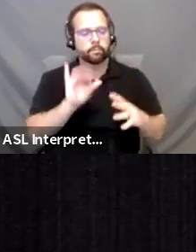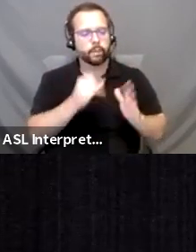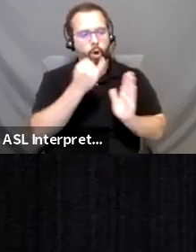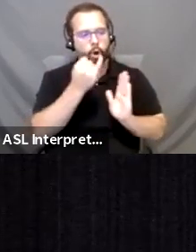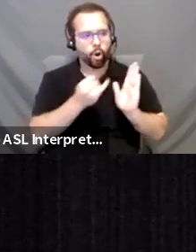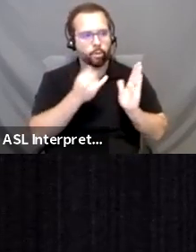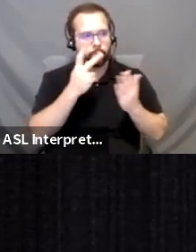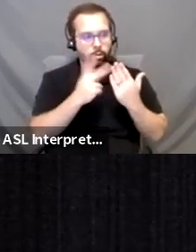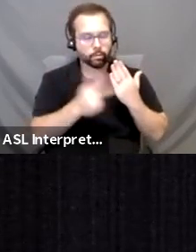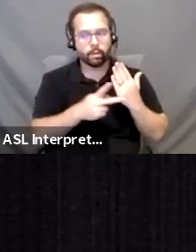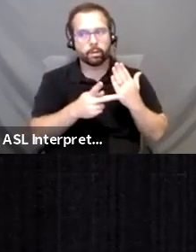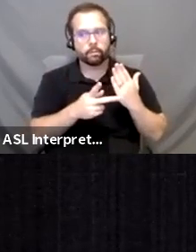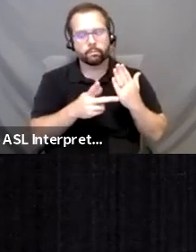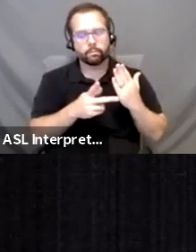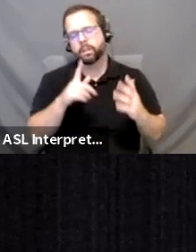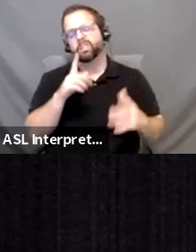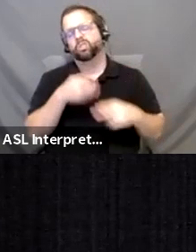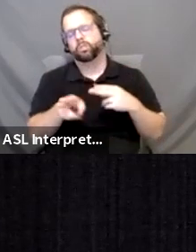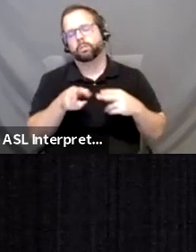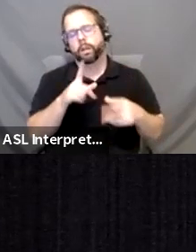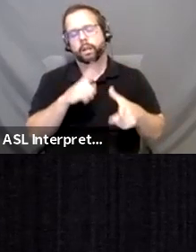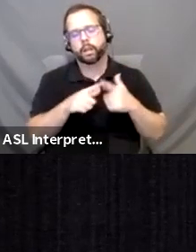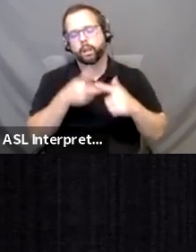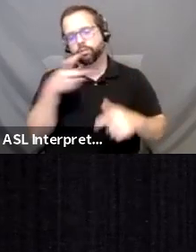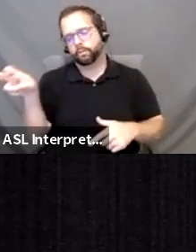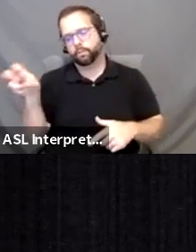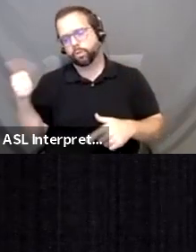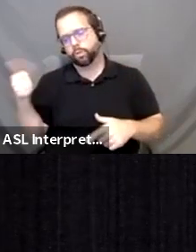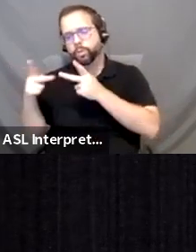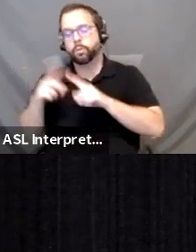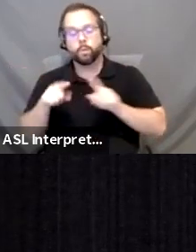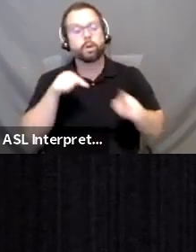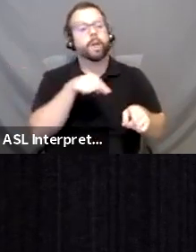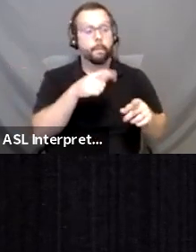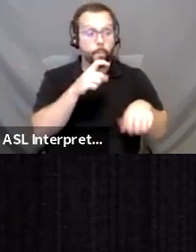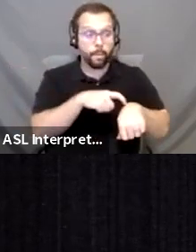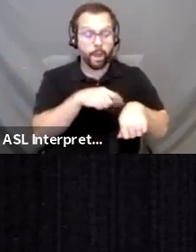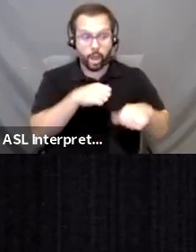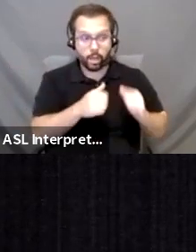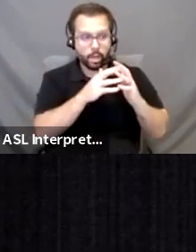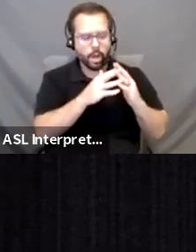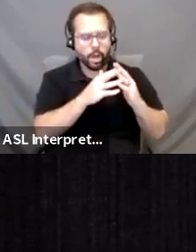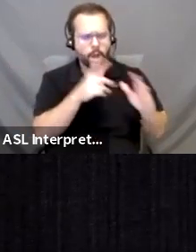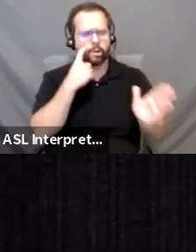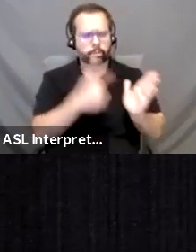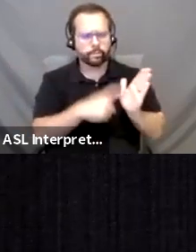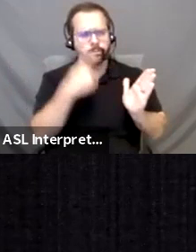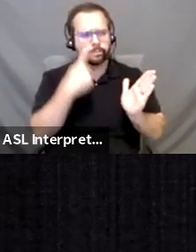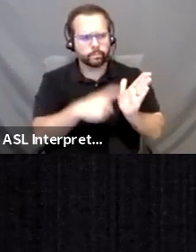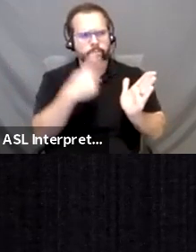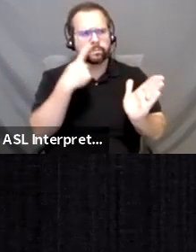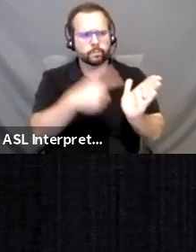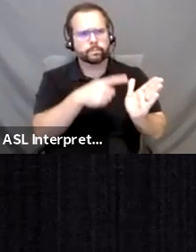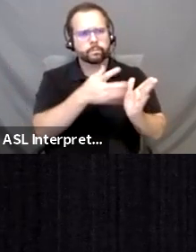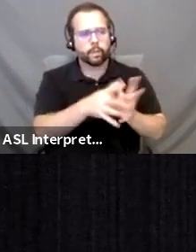I wanted to address that. One thing that we noticed is that a lot of people, just